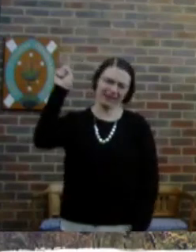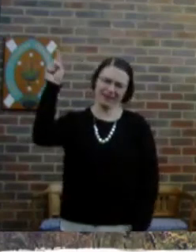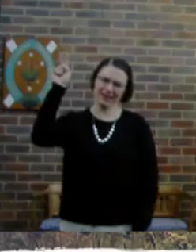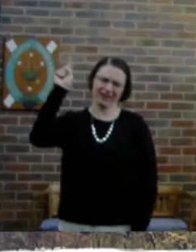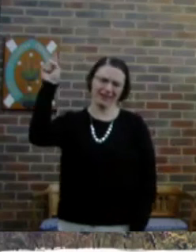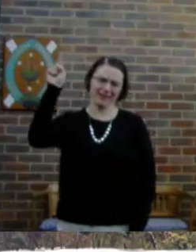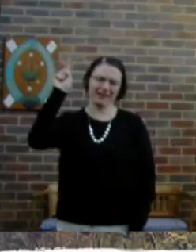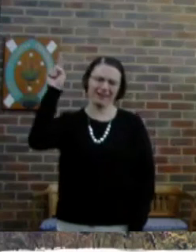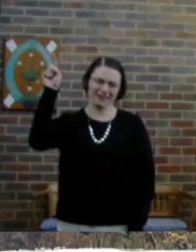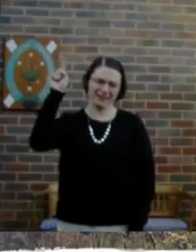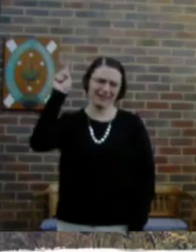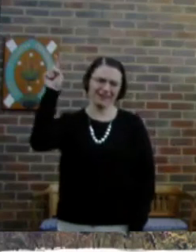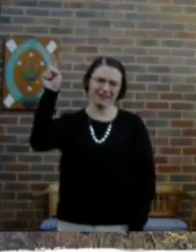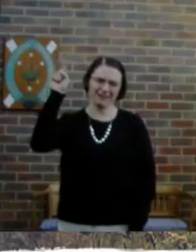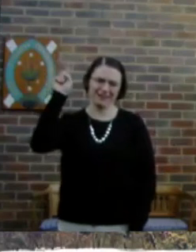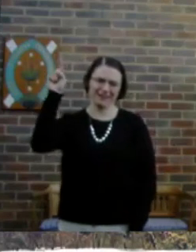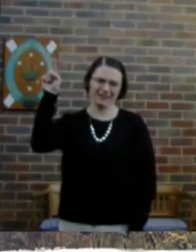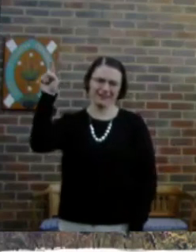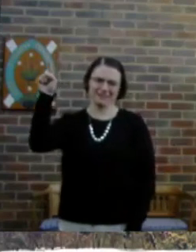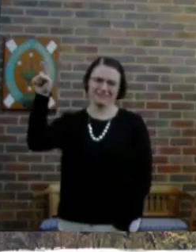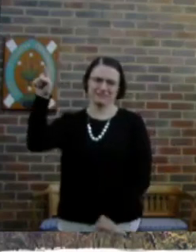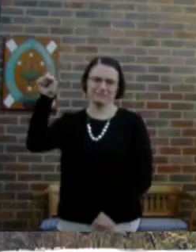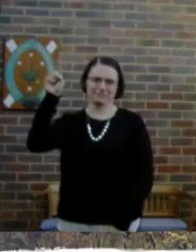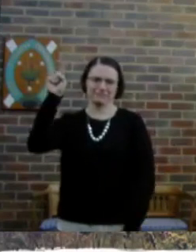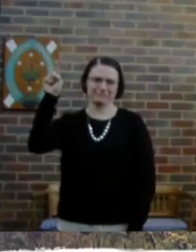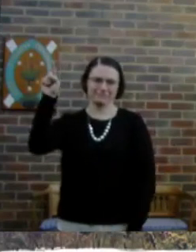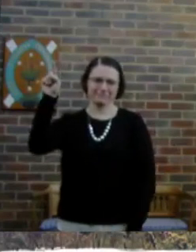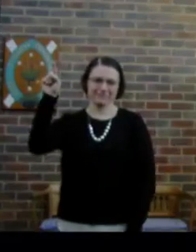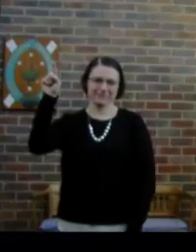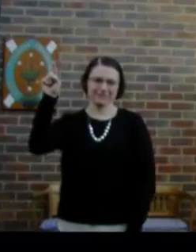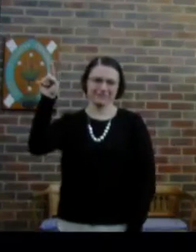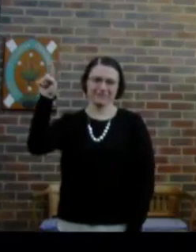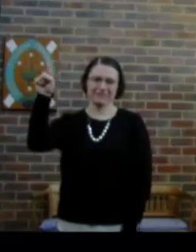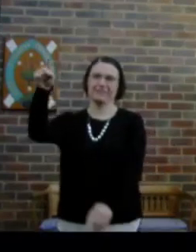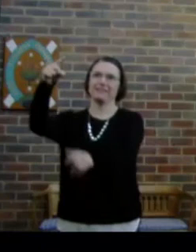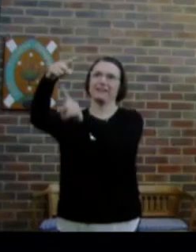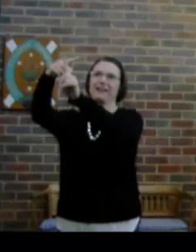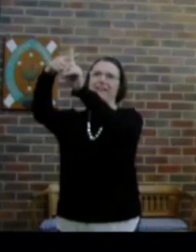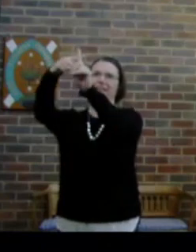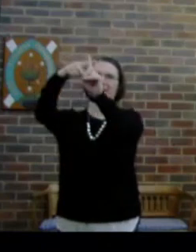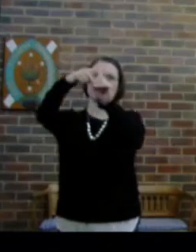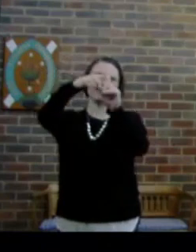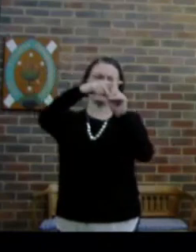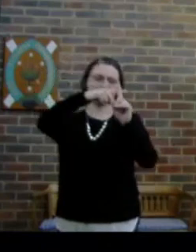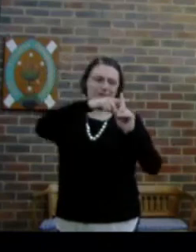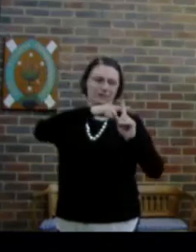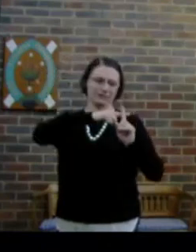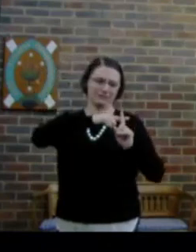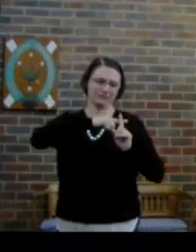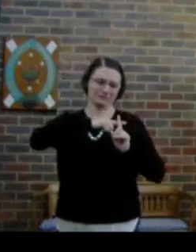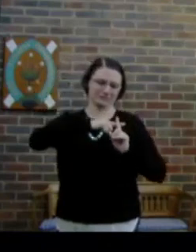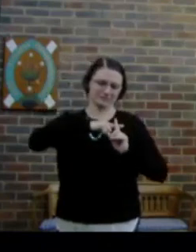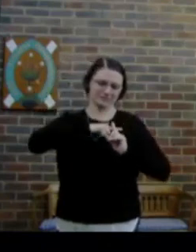the cross What a